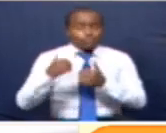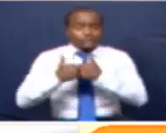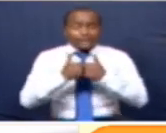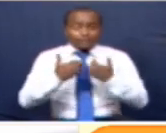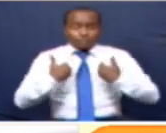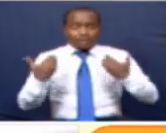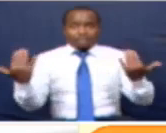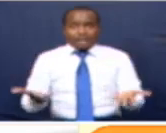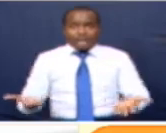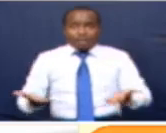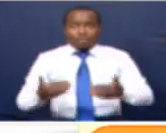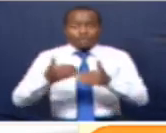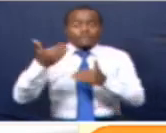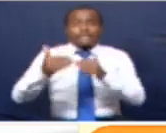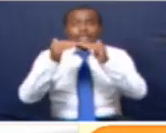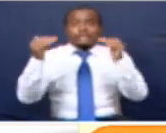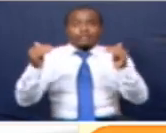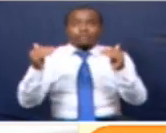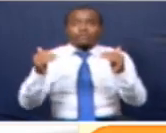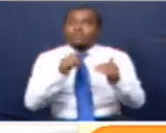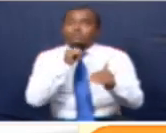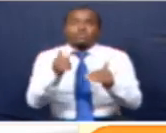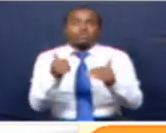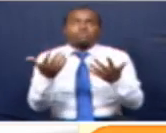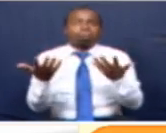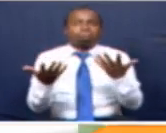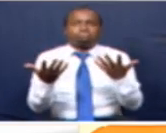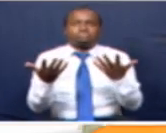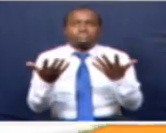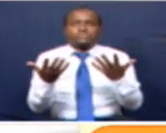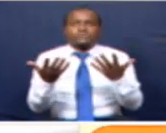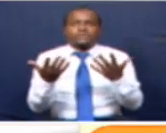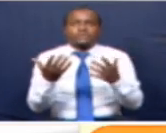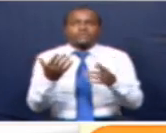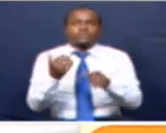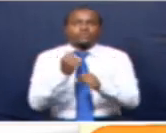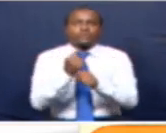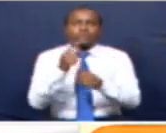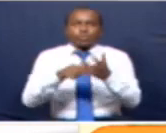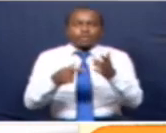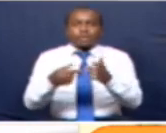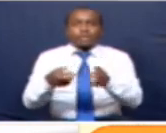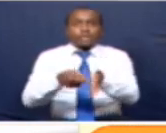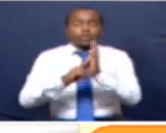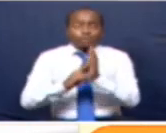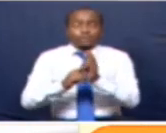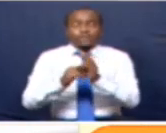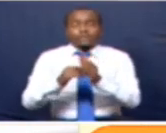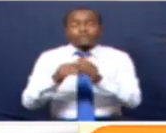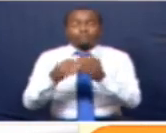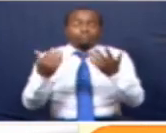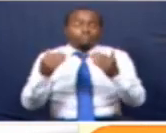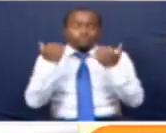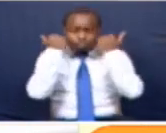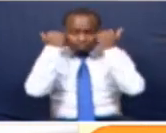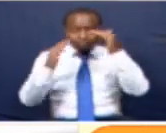is the next level is not to deal with, in fact, what the requirement that the Supreme Court has done, but to get back